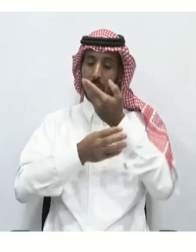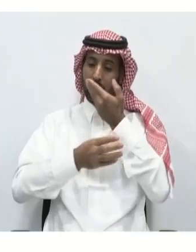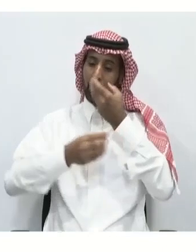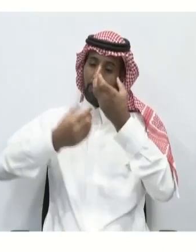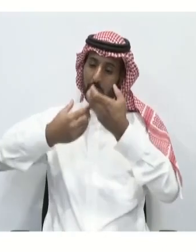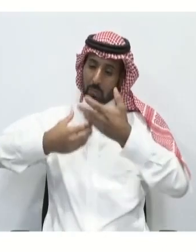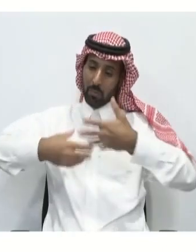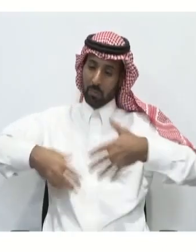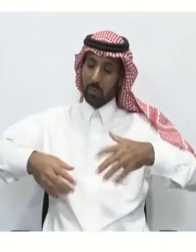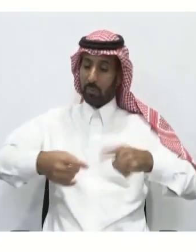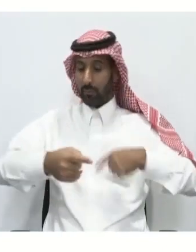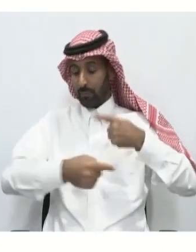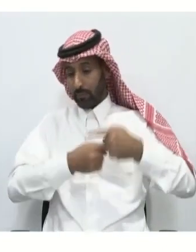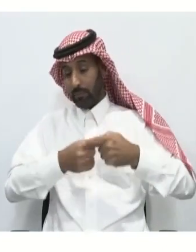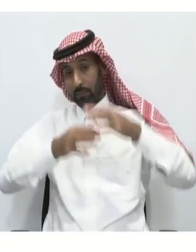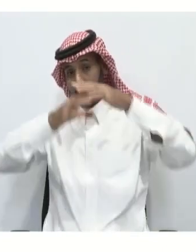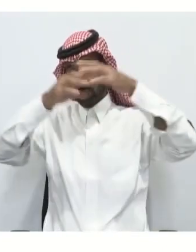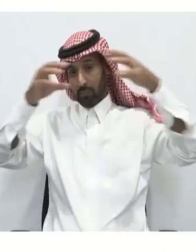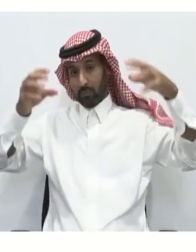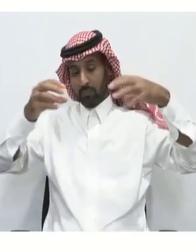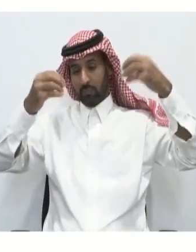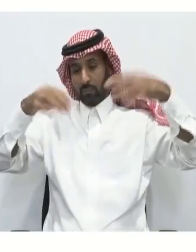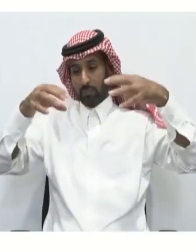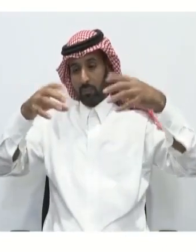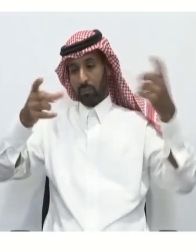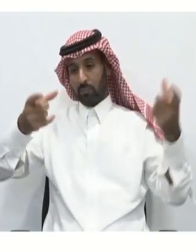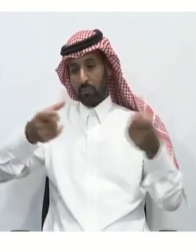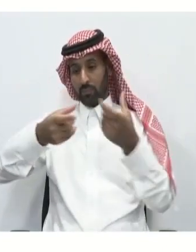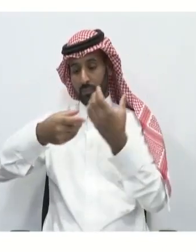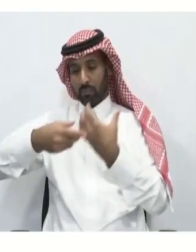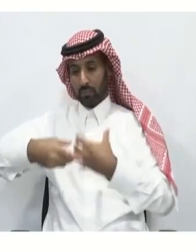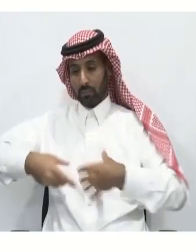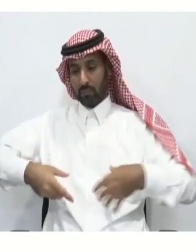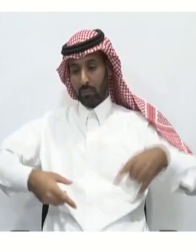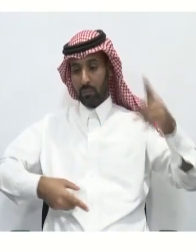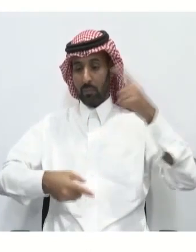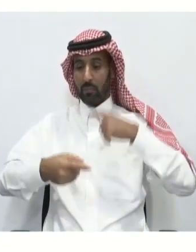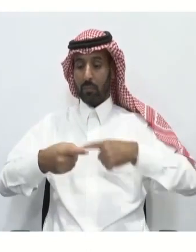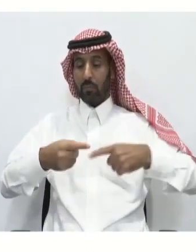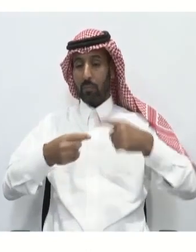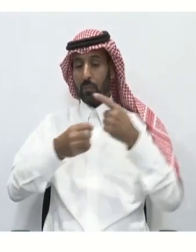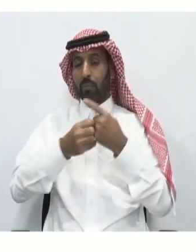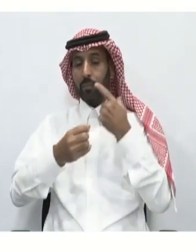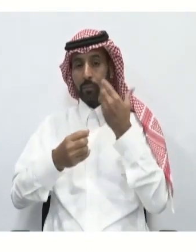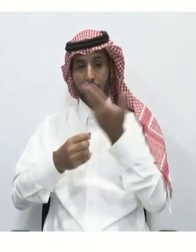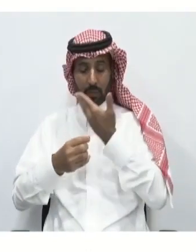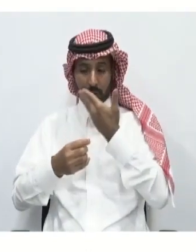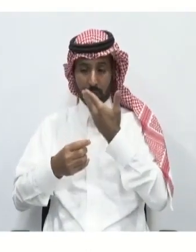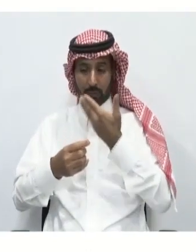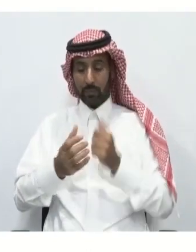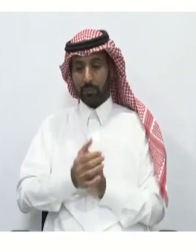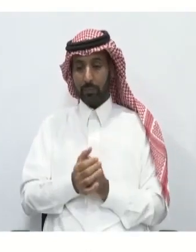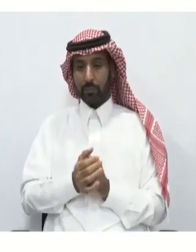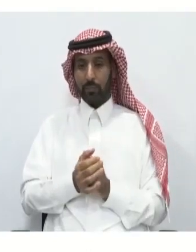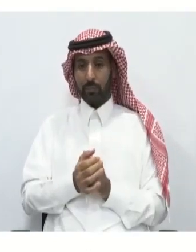so that people use less water. Additionally, the runoff water is connected to a recycling system that is designed to water the